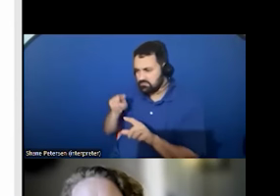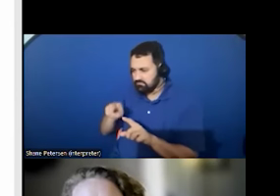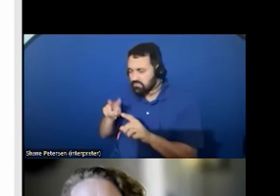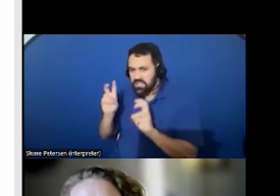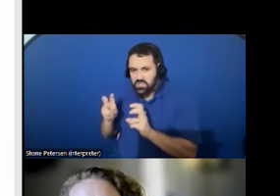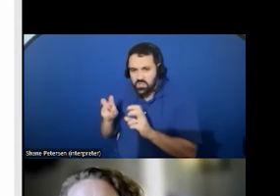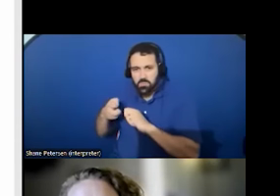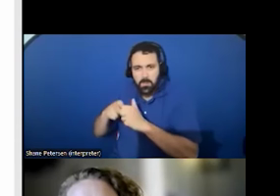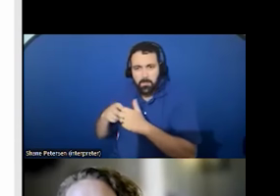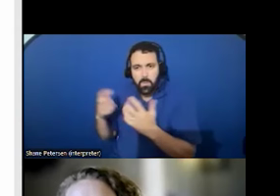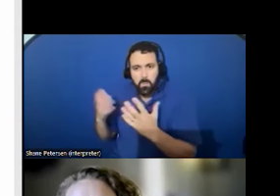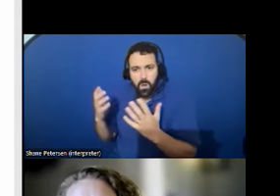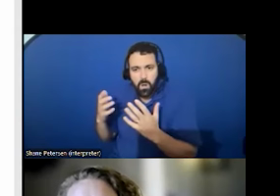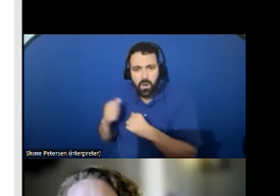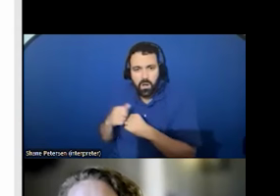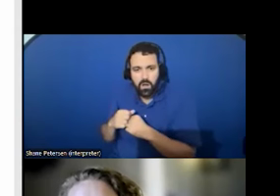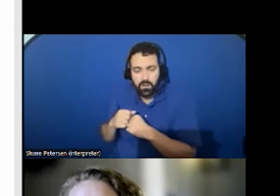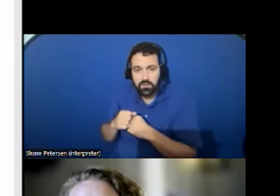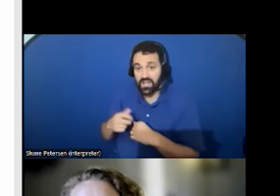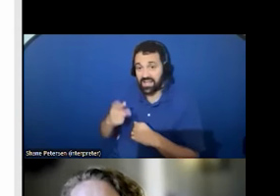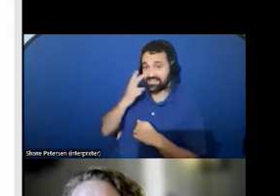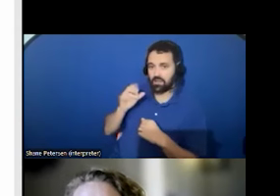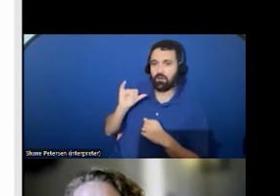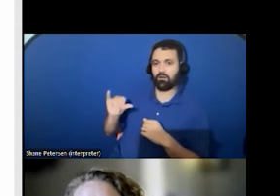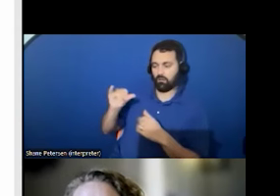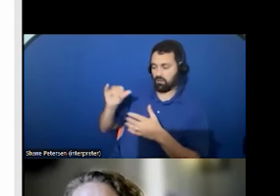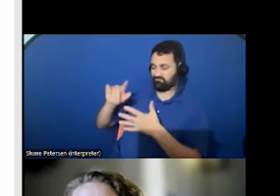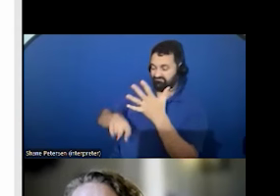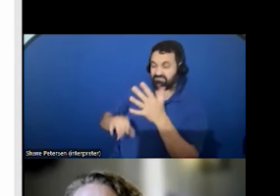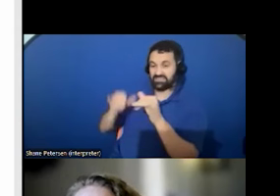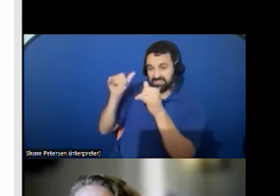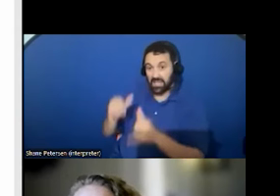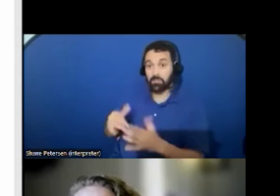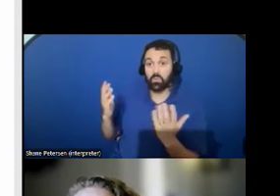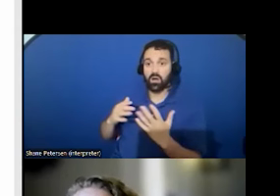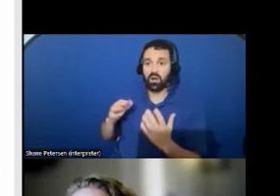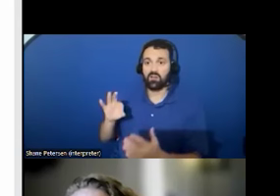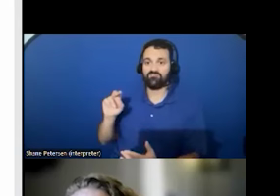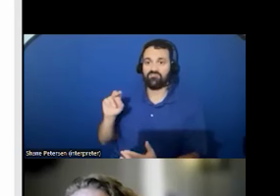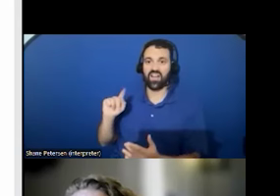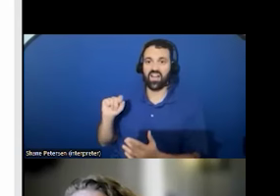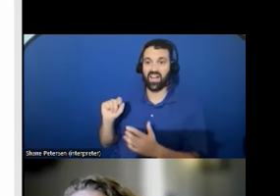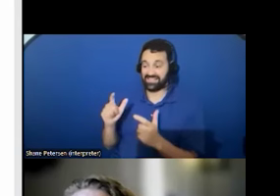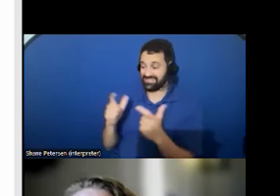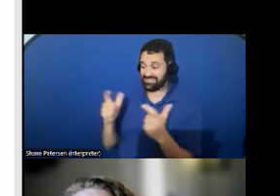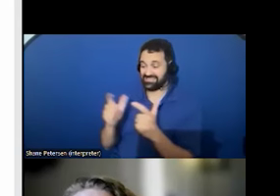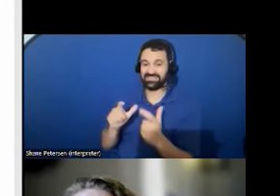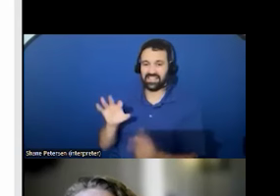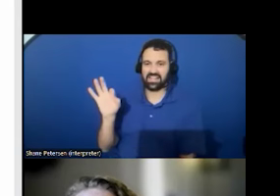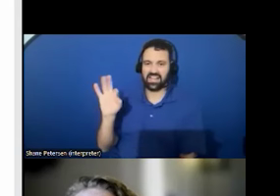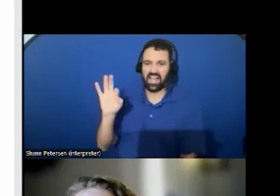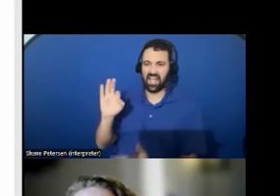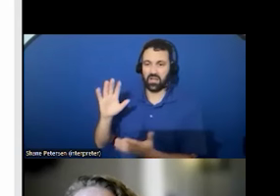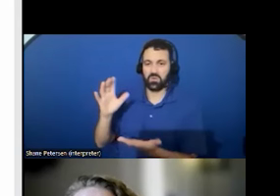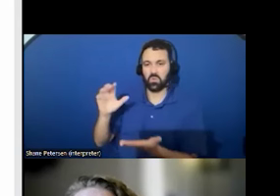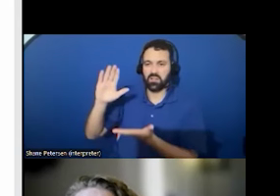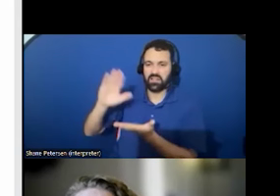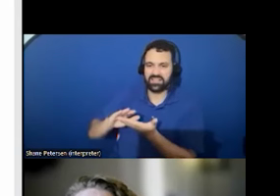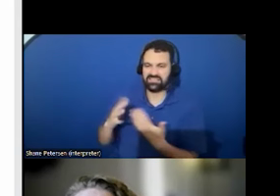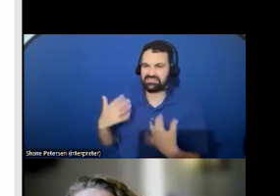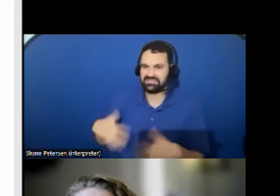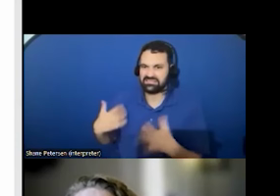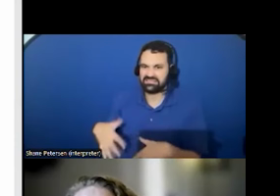that every single one of these is that the font size is smaller than 9. There's nothing I can do about that in Yuja Panorama. This